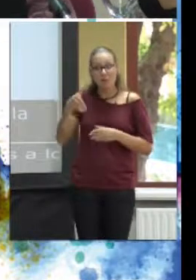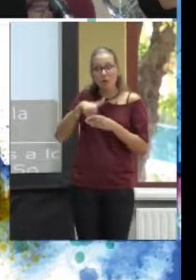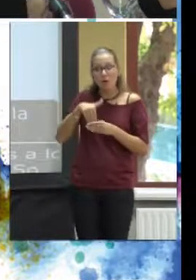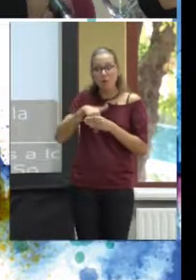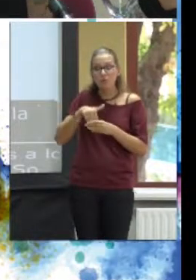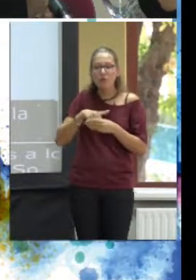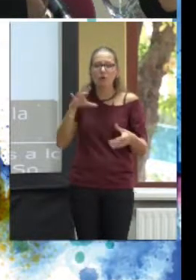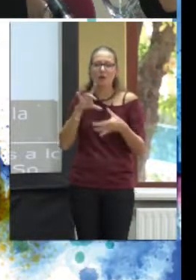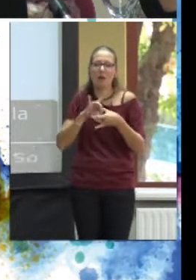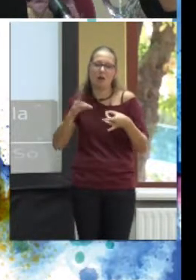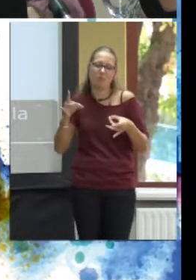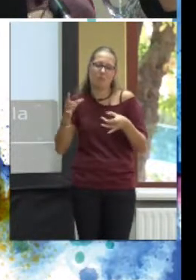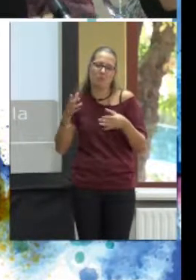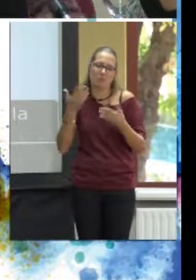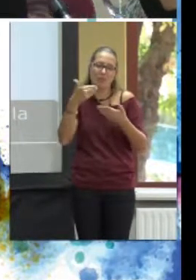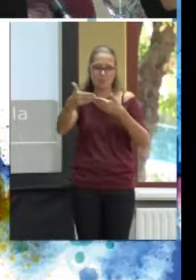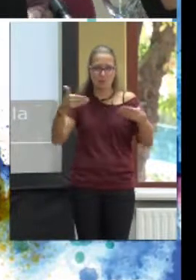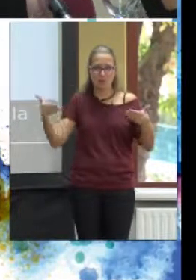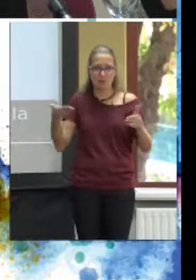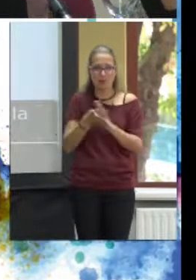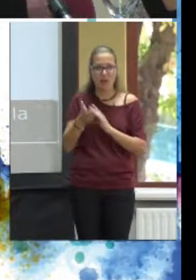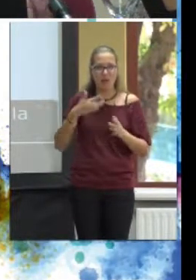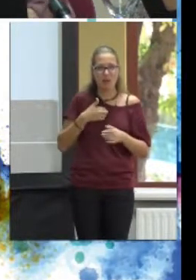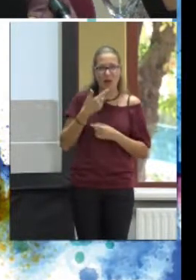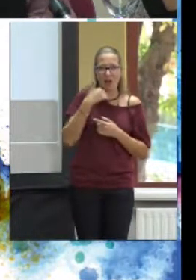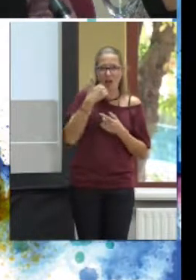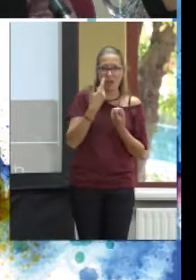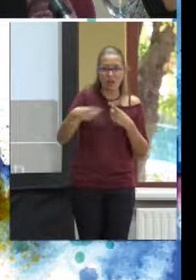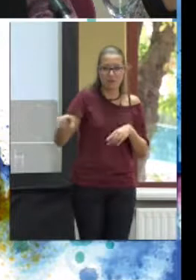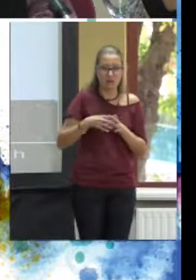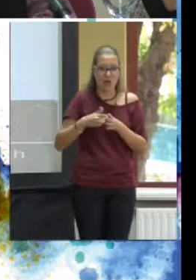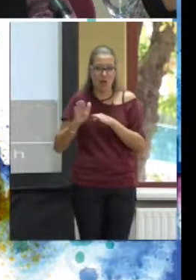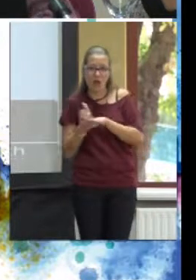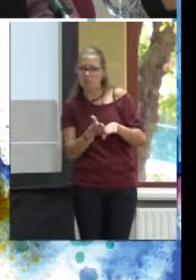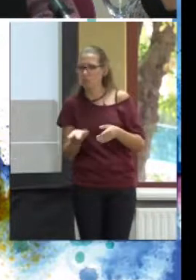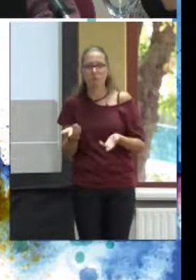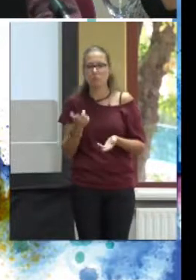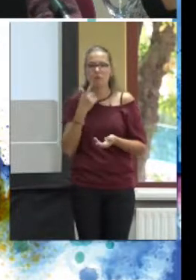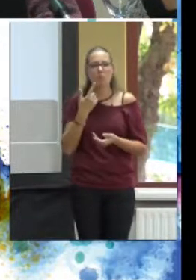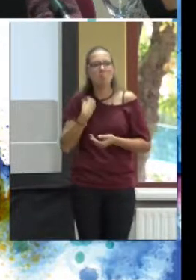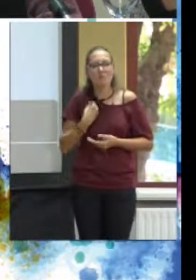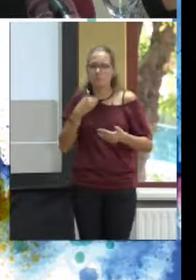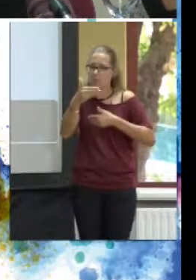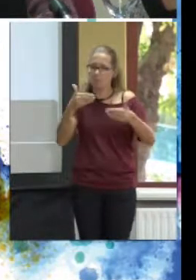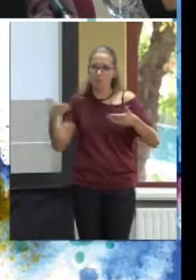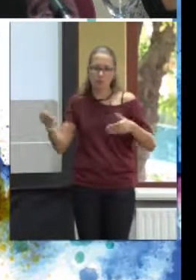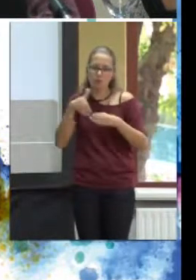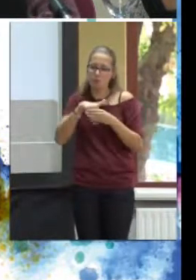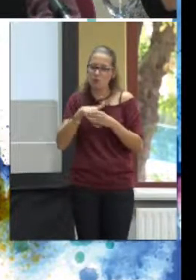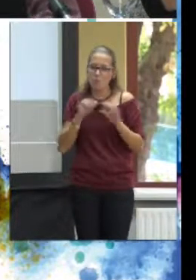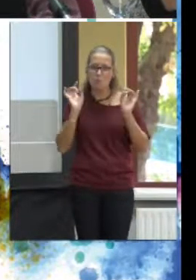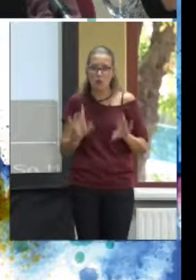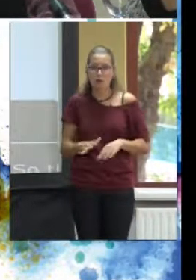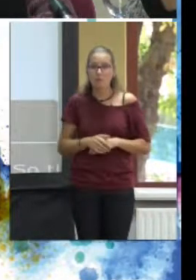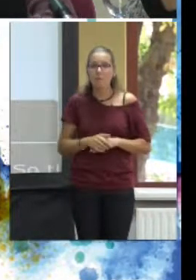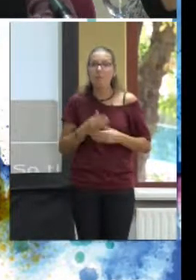and with regards to the content of the room in the show. So they participate directly in the